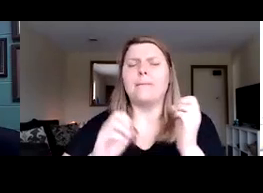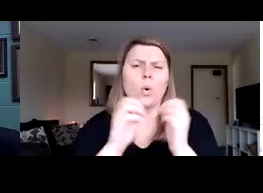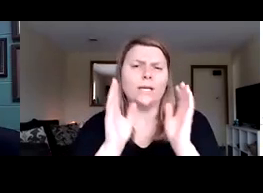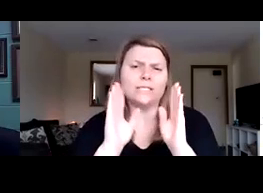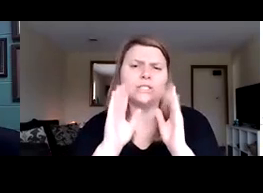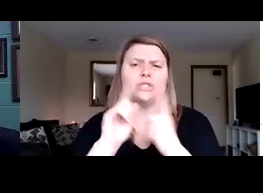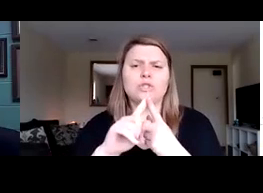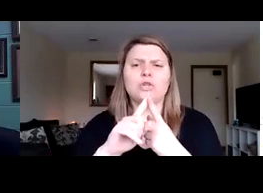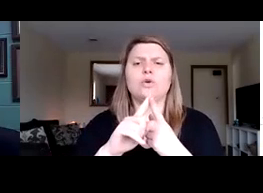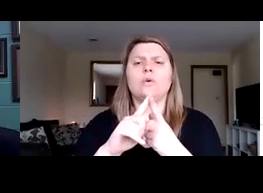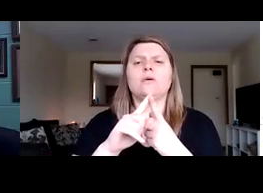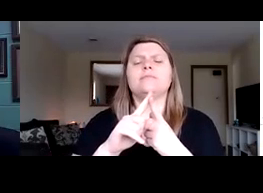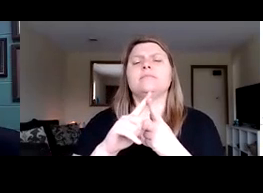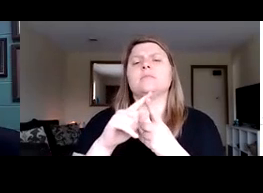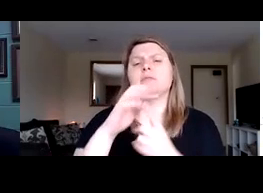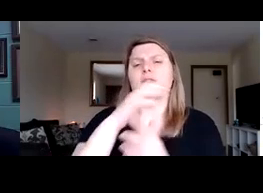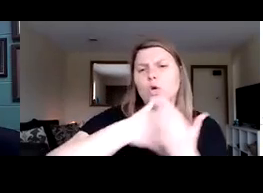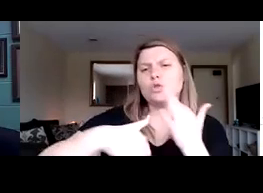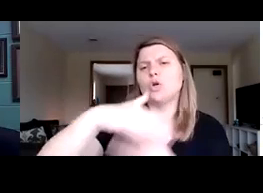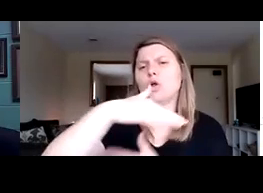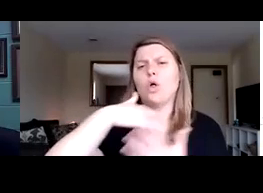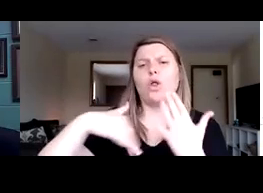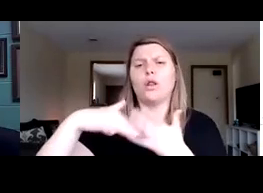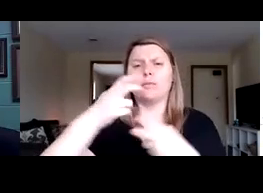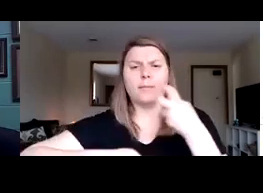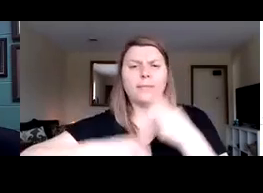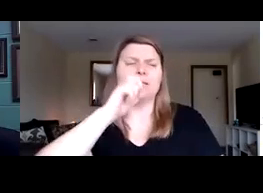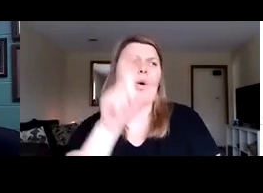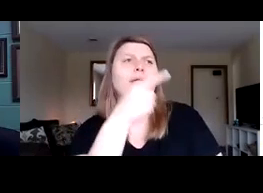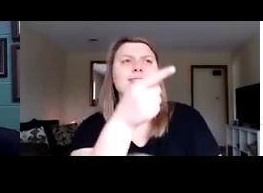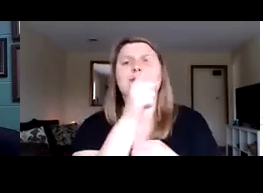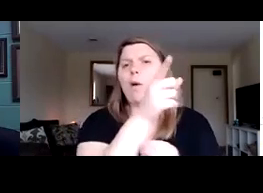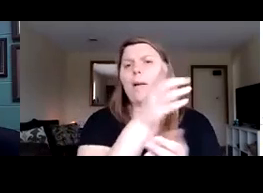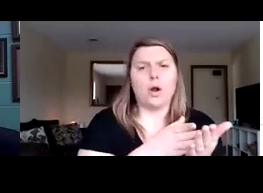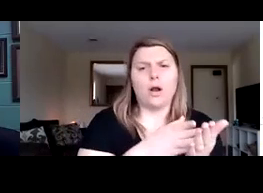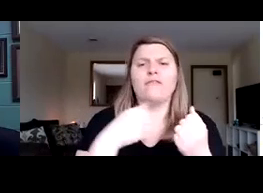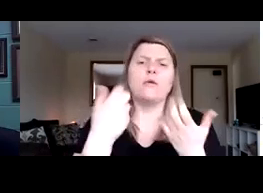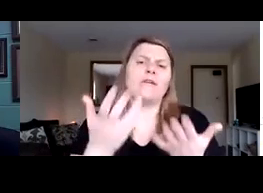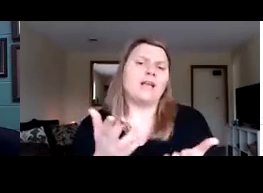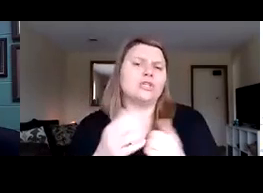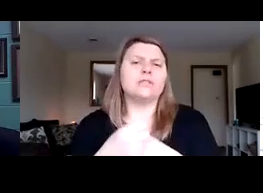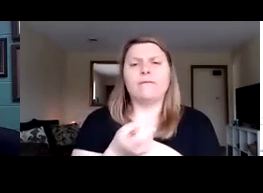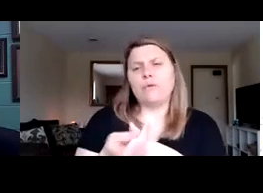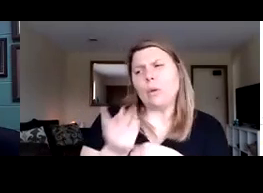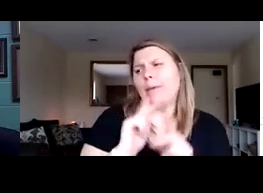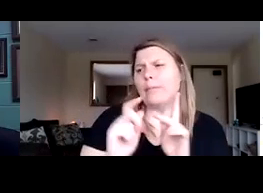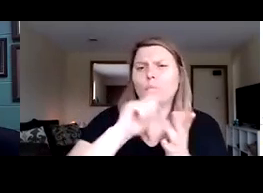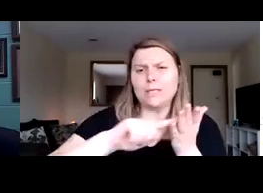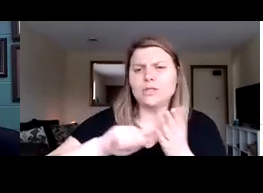social determinants. Now it's not just a fringe of providers and research scientists,